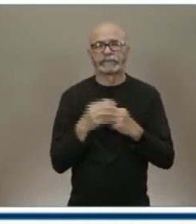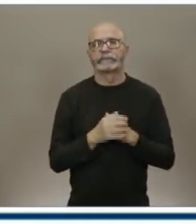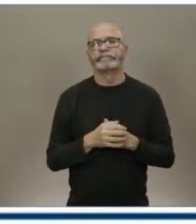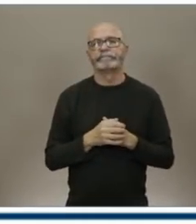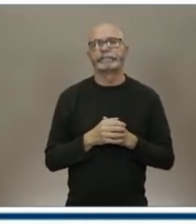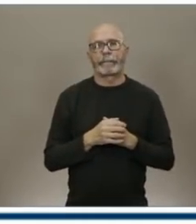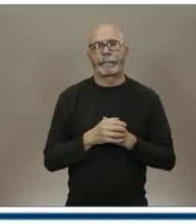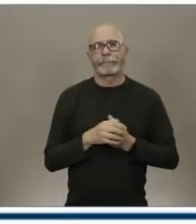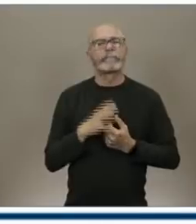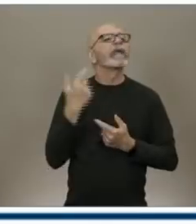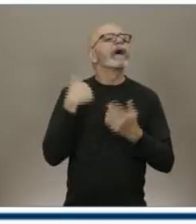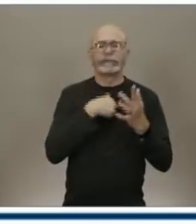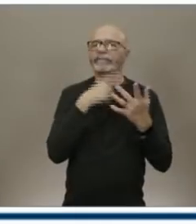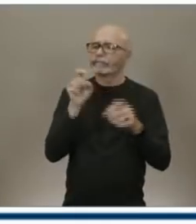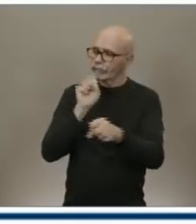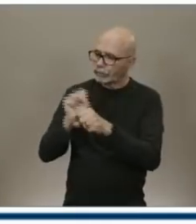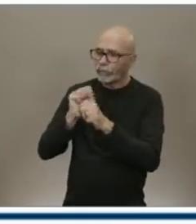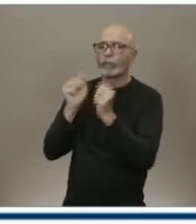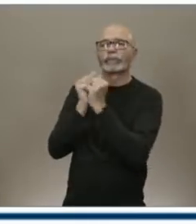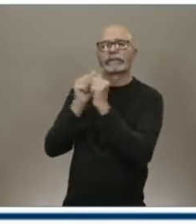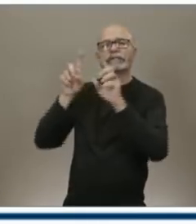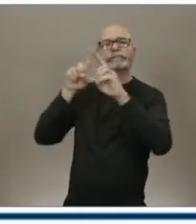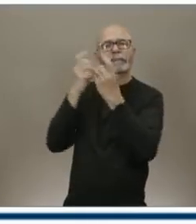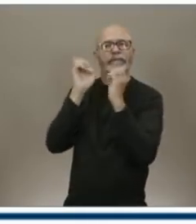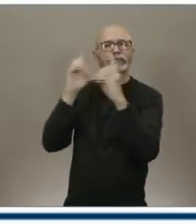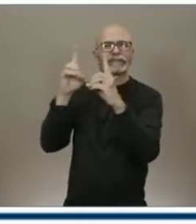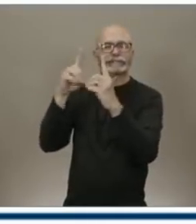work with our partners, but that's why we're giving,